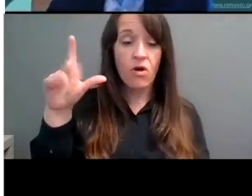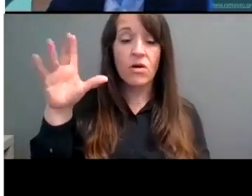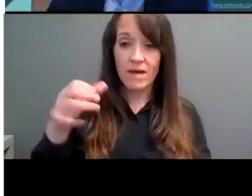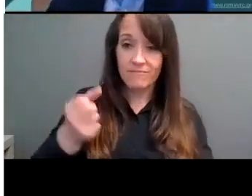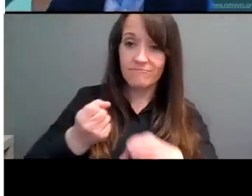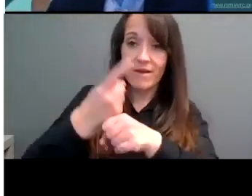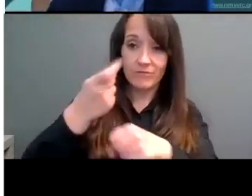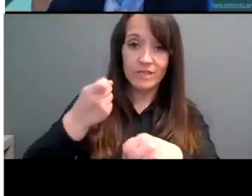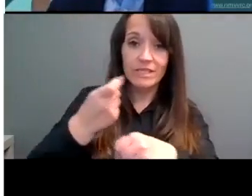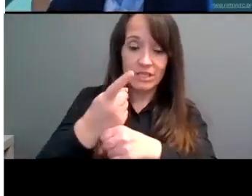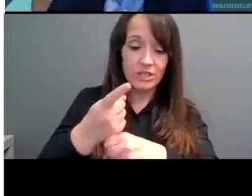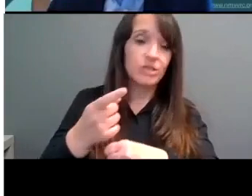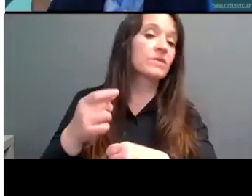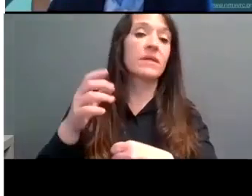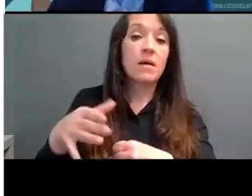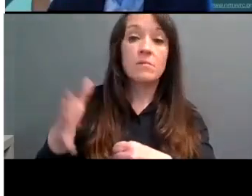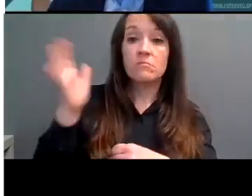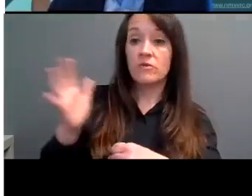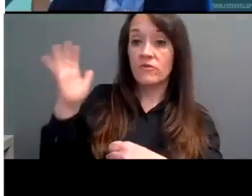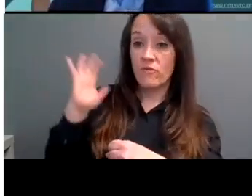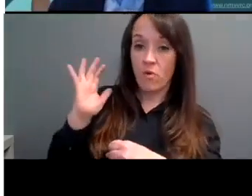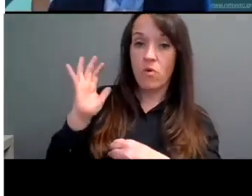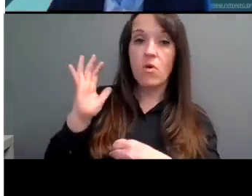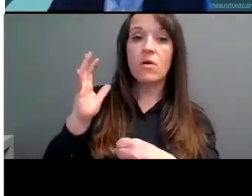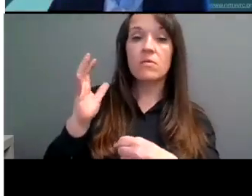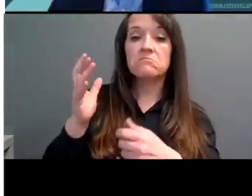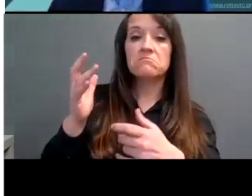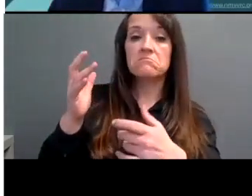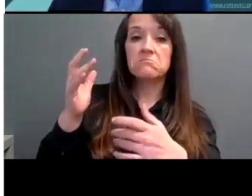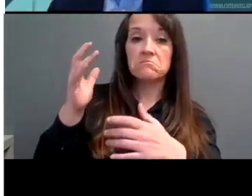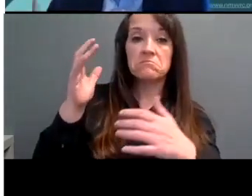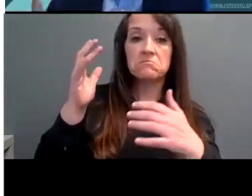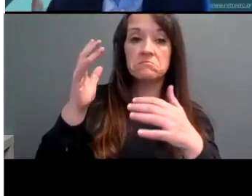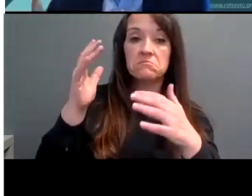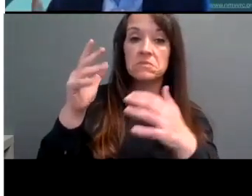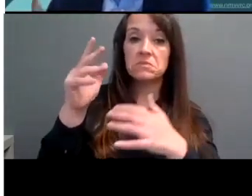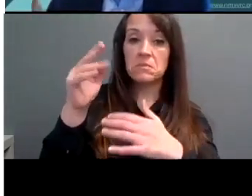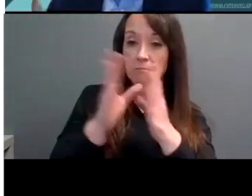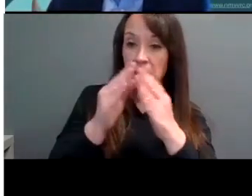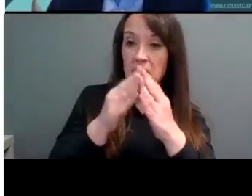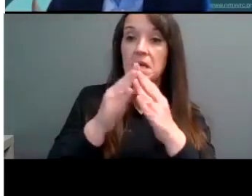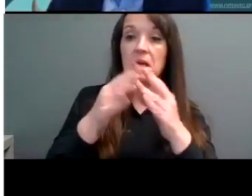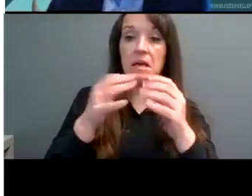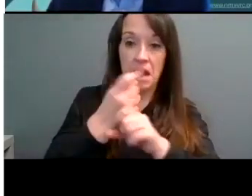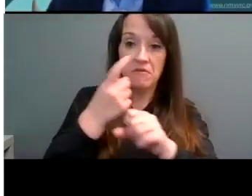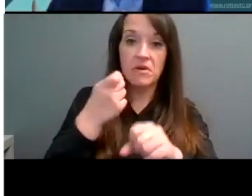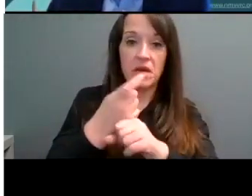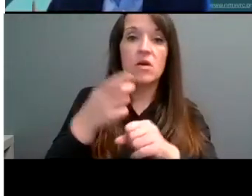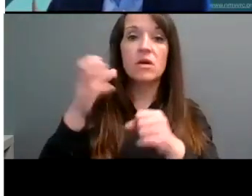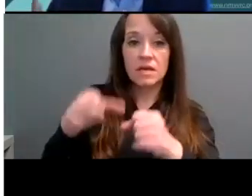of our previous town halls and related resources are archived on our website, and that's the